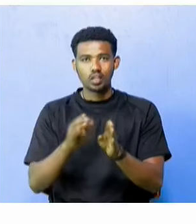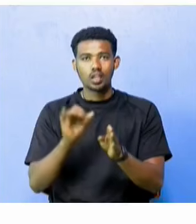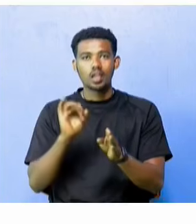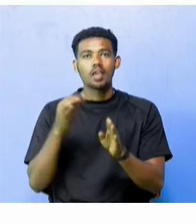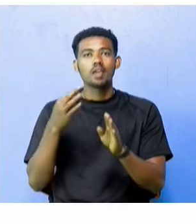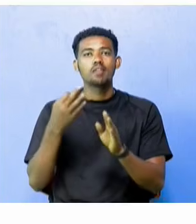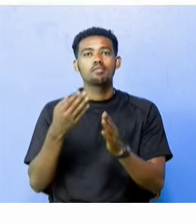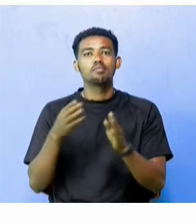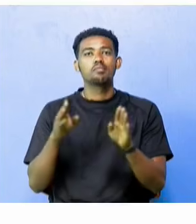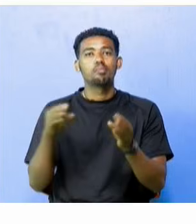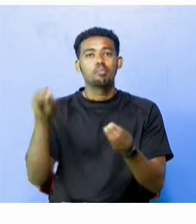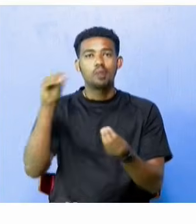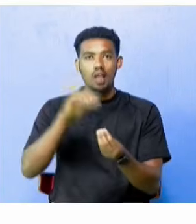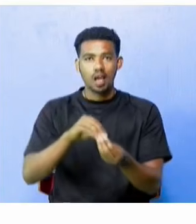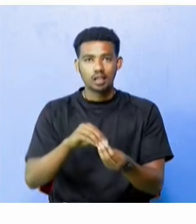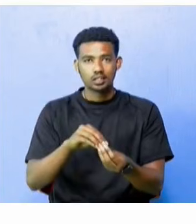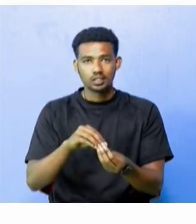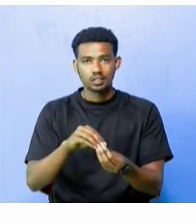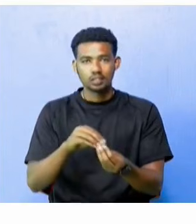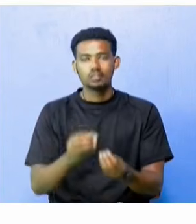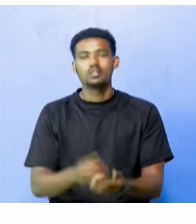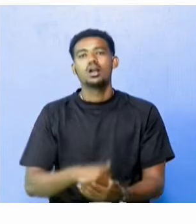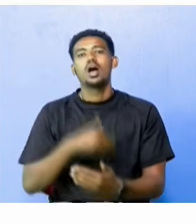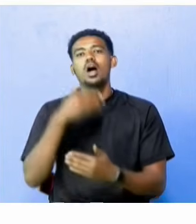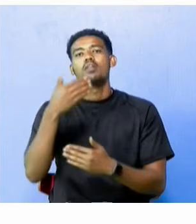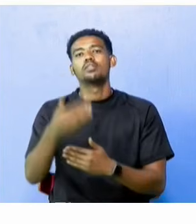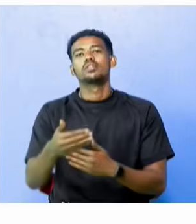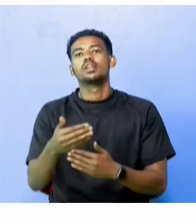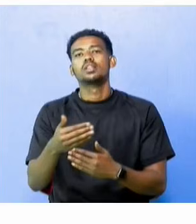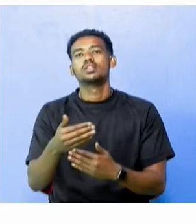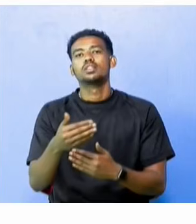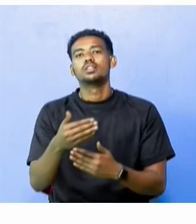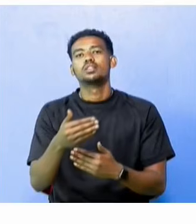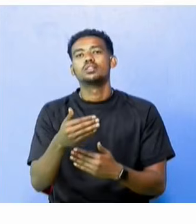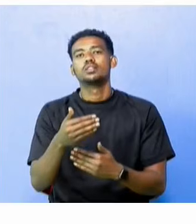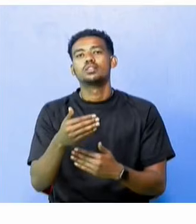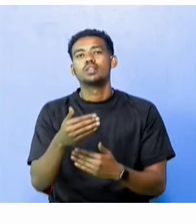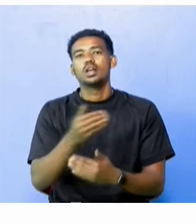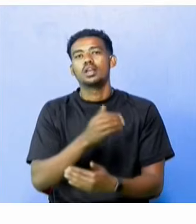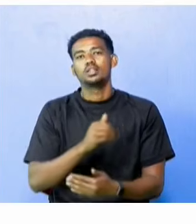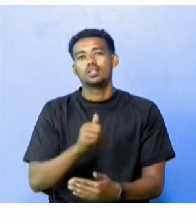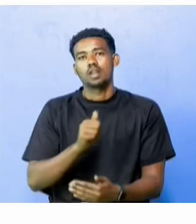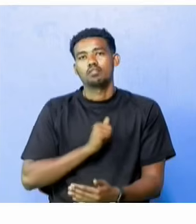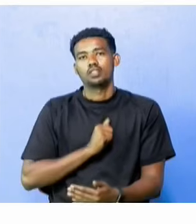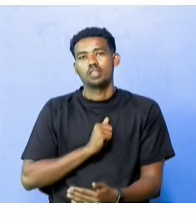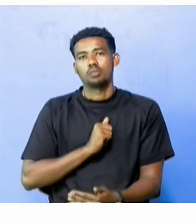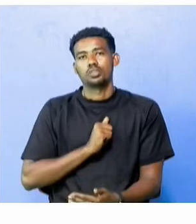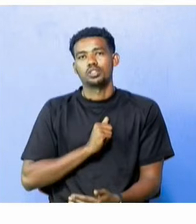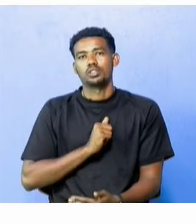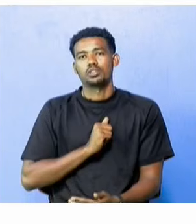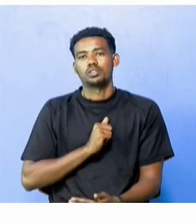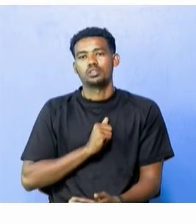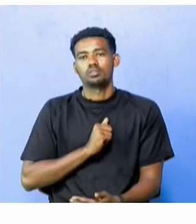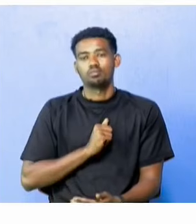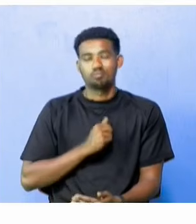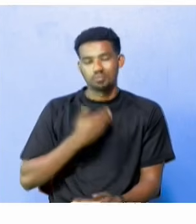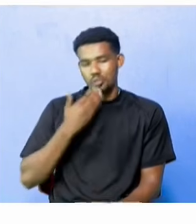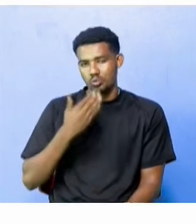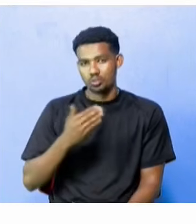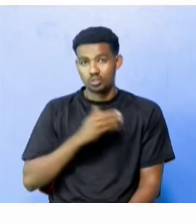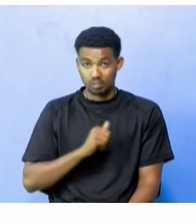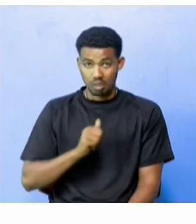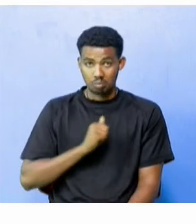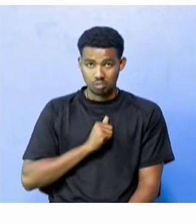then, as usual, after the if clause, there is what? A sentence, a subject. Yes? Good.